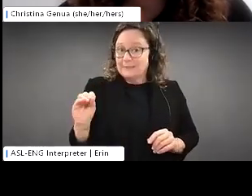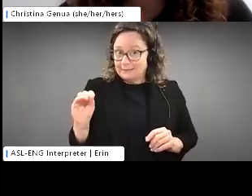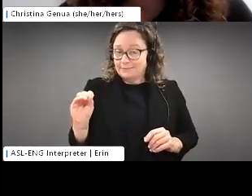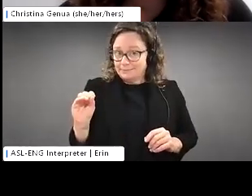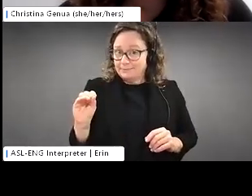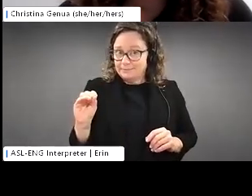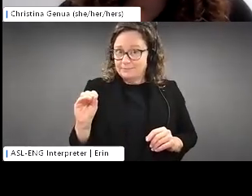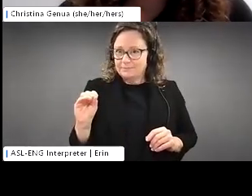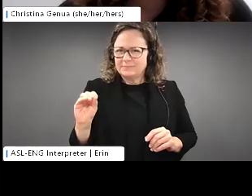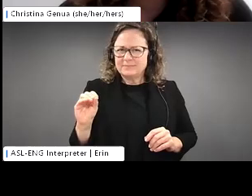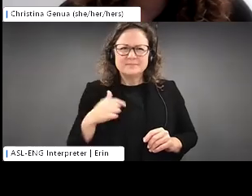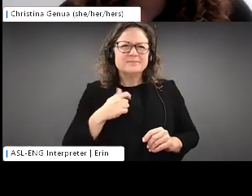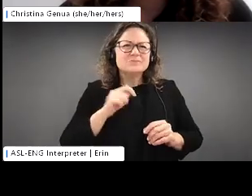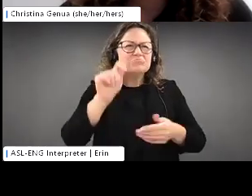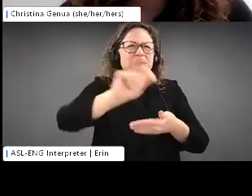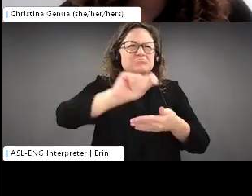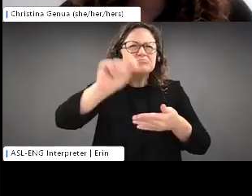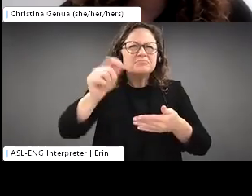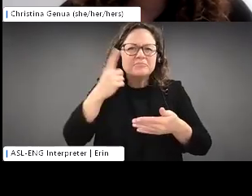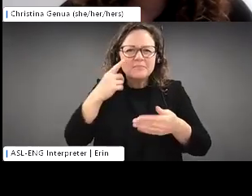Maybe I can write on this. Let me see.